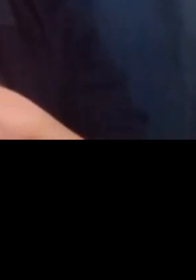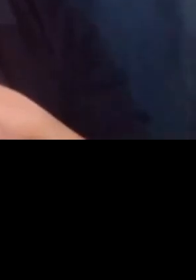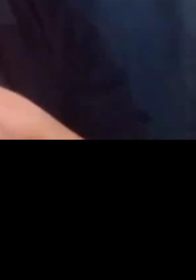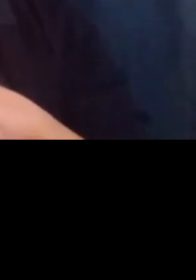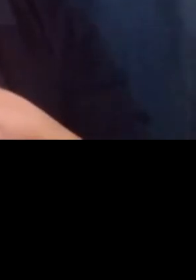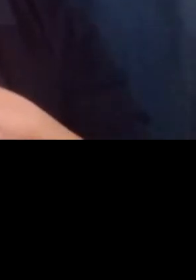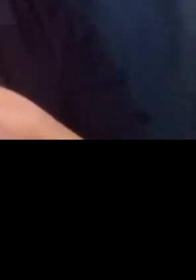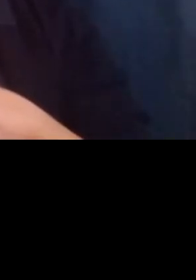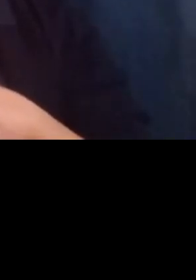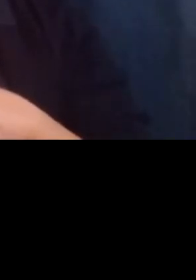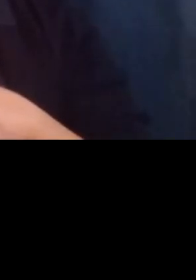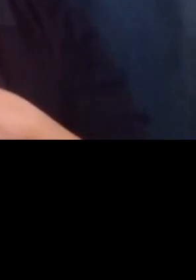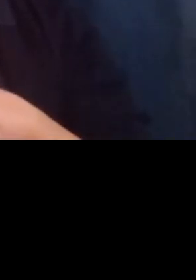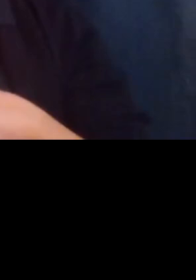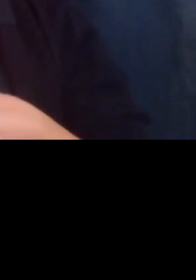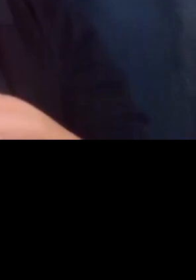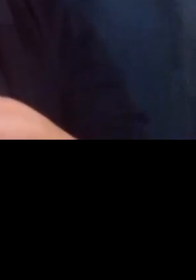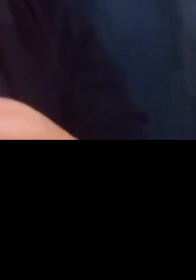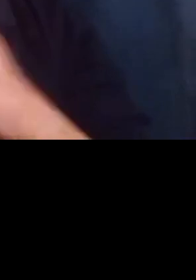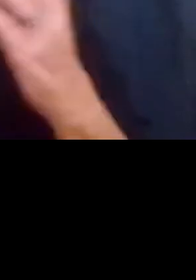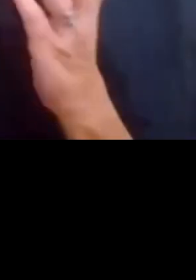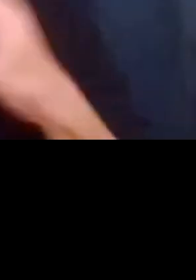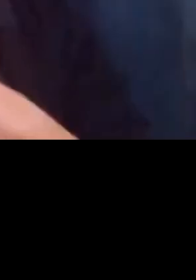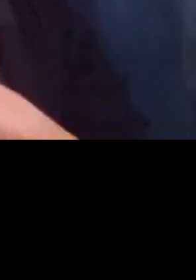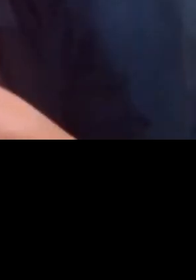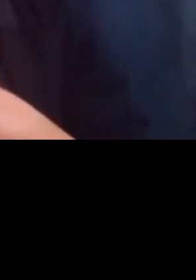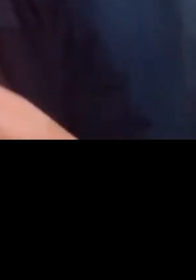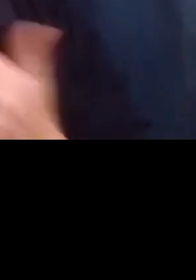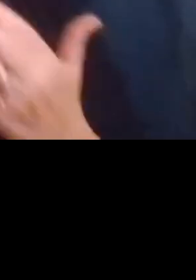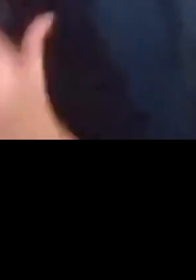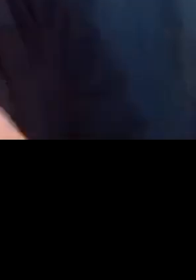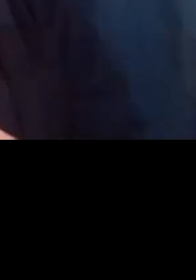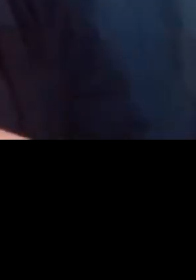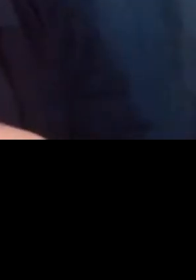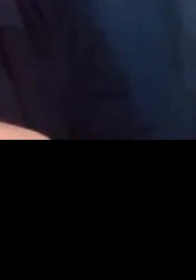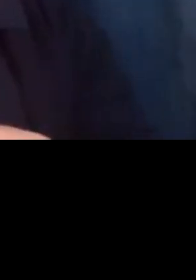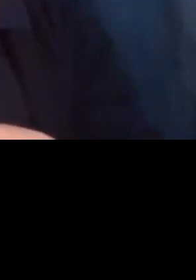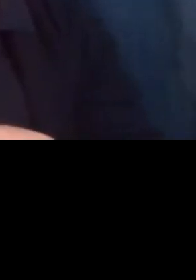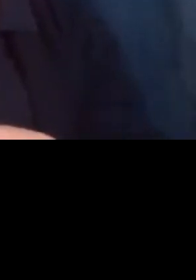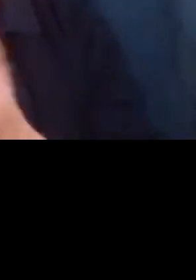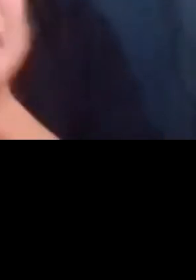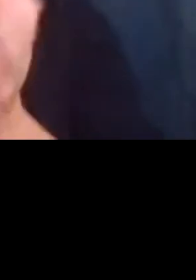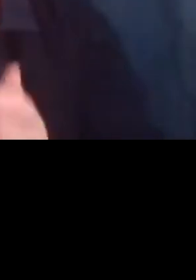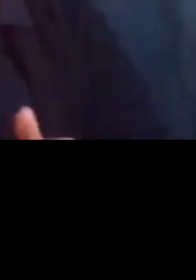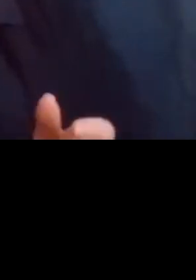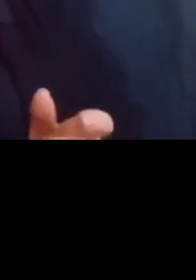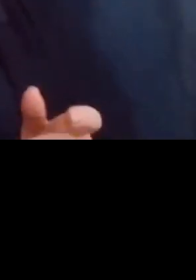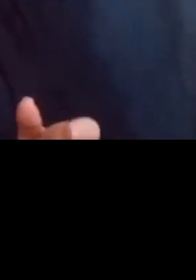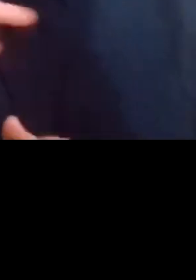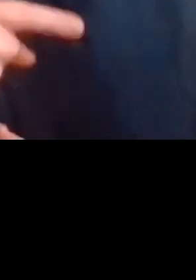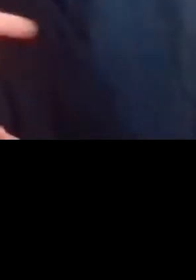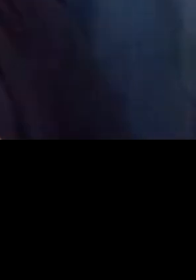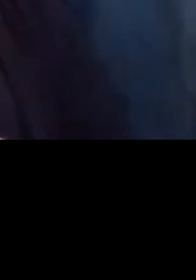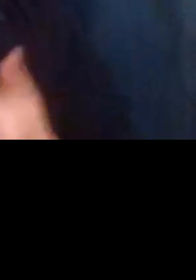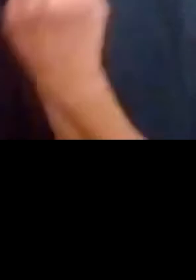So we definitely want to thank Dr. Boyden again and Claudette